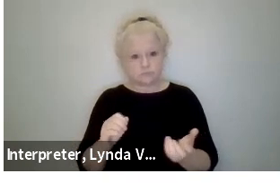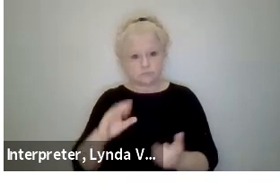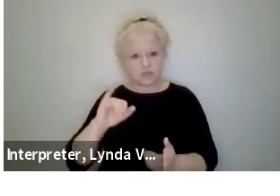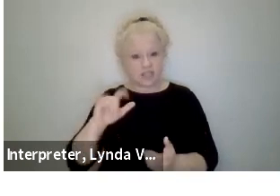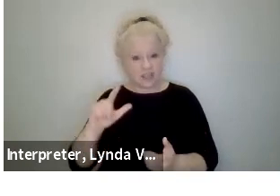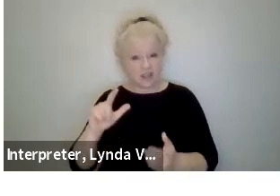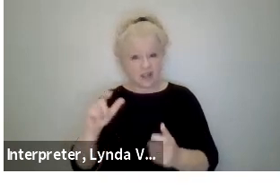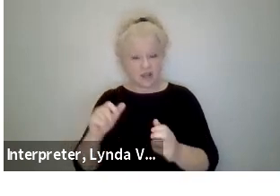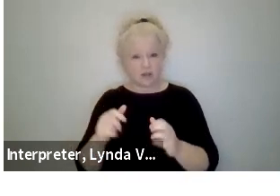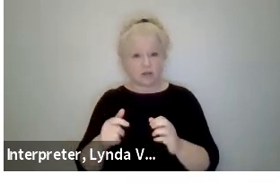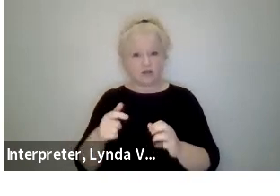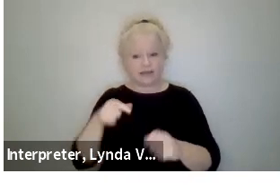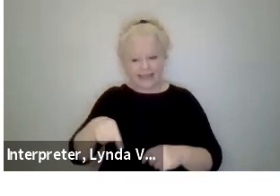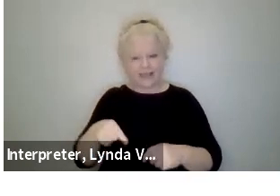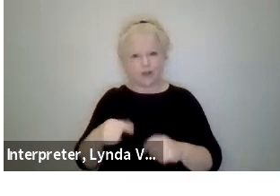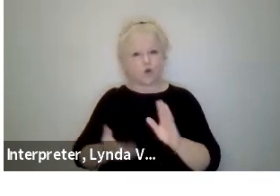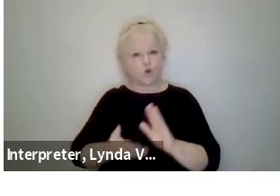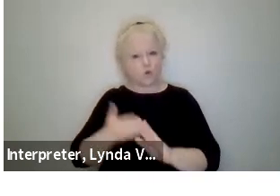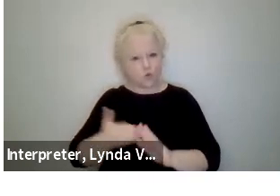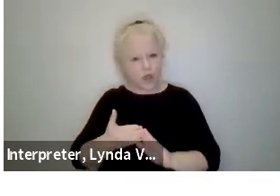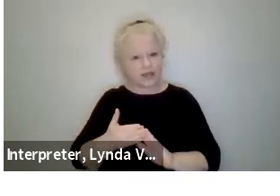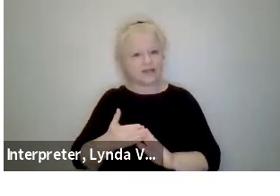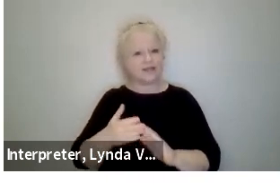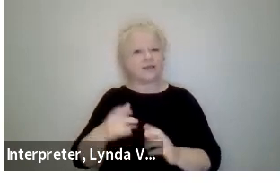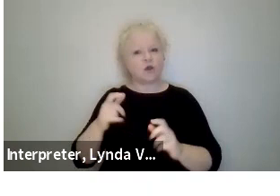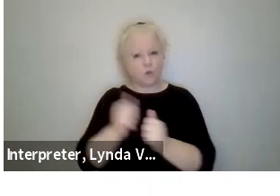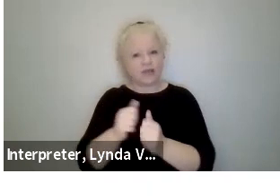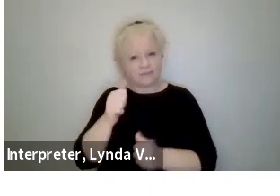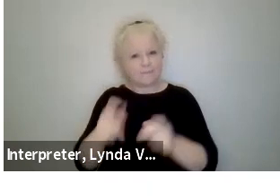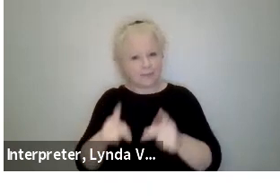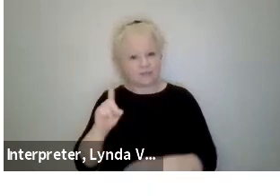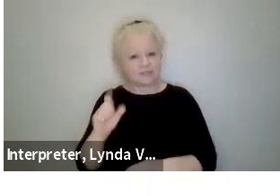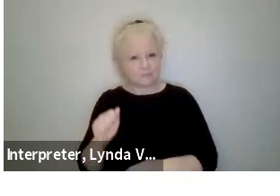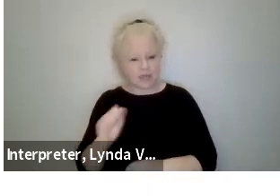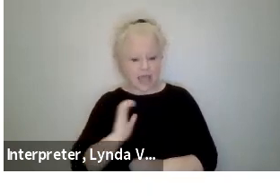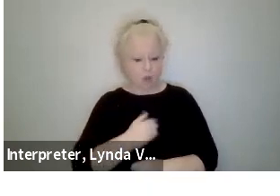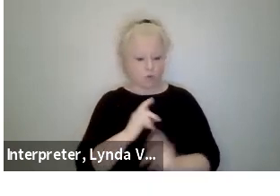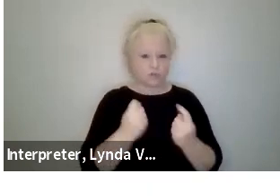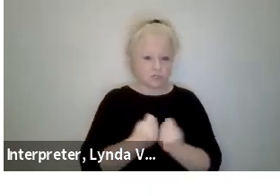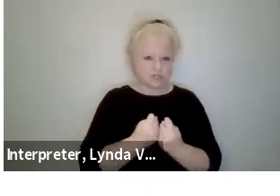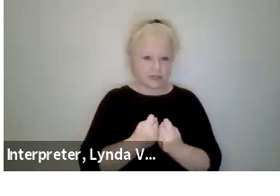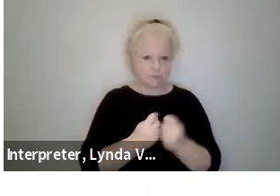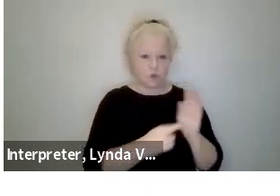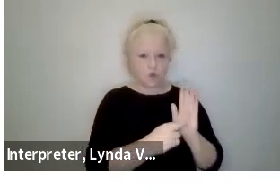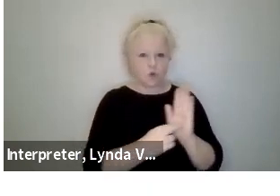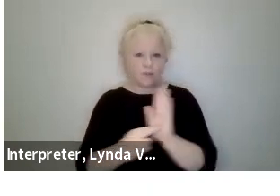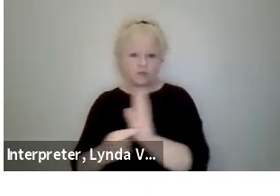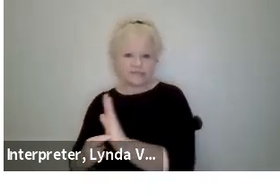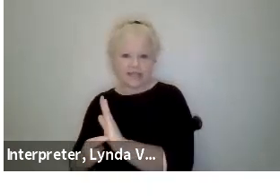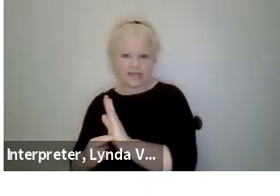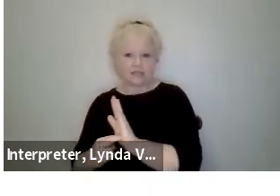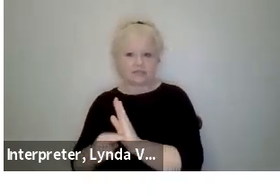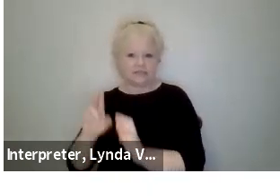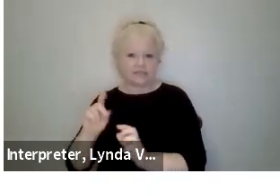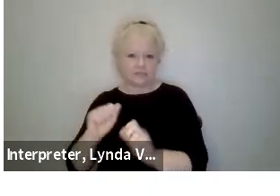and for people with disabilities, the diversity, even on our team, we represent majority of the groups of